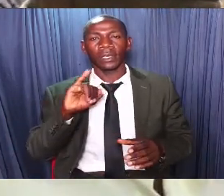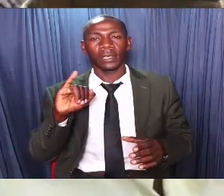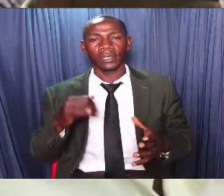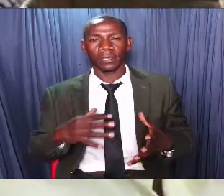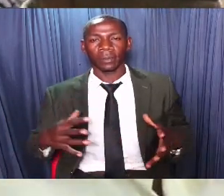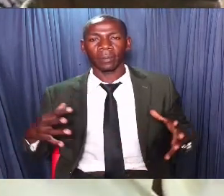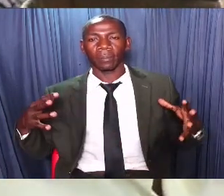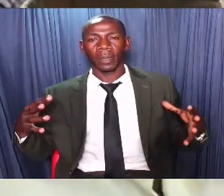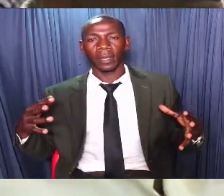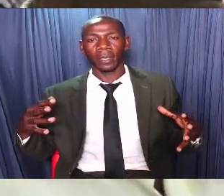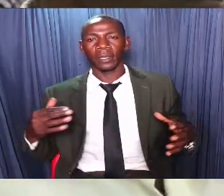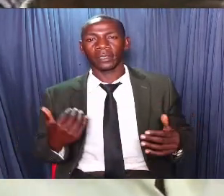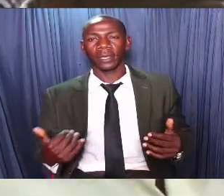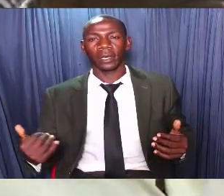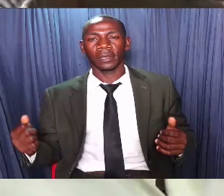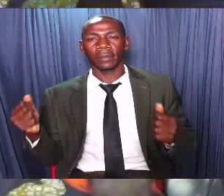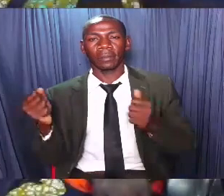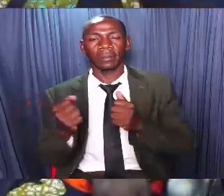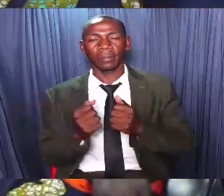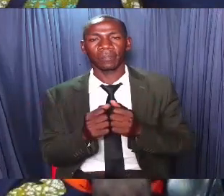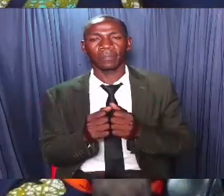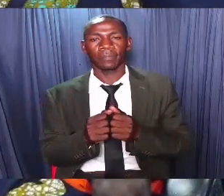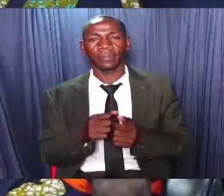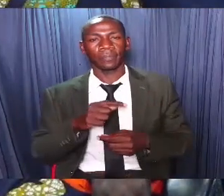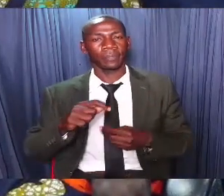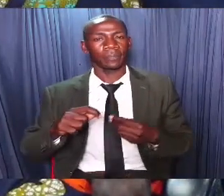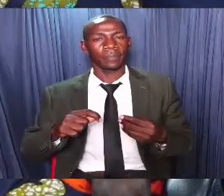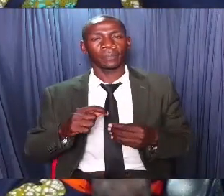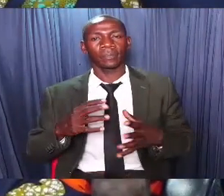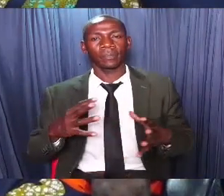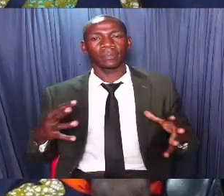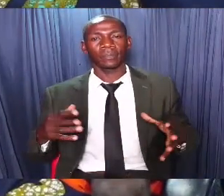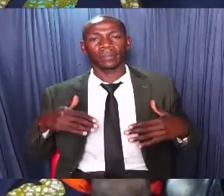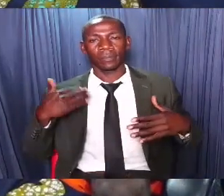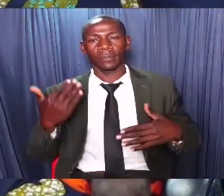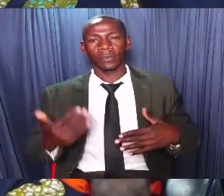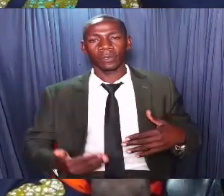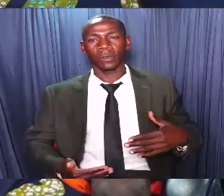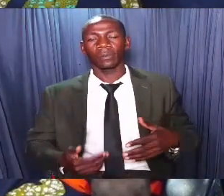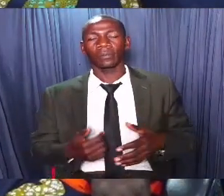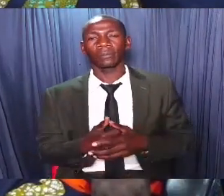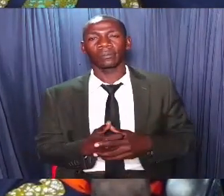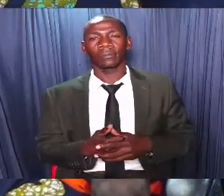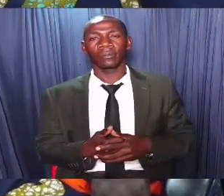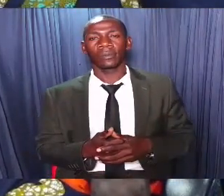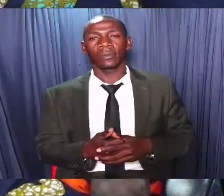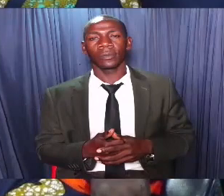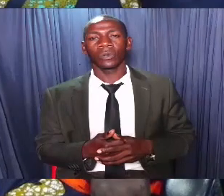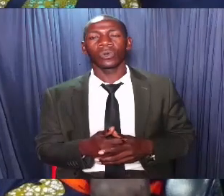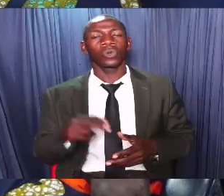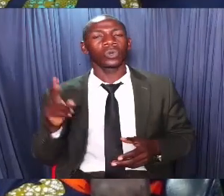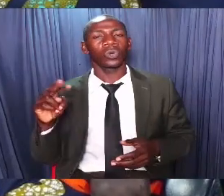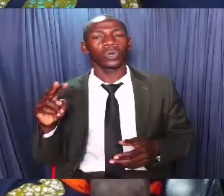na sijui. And they say that the fetus in the womb has been followed by instances. Sasa? So? Hapana.